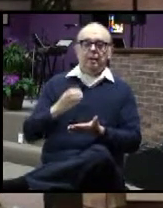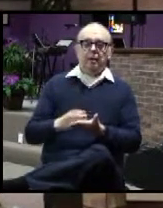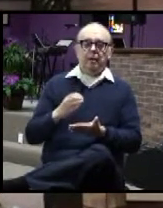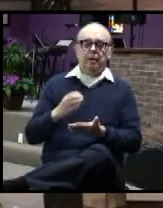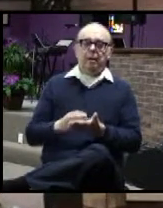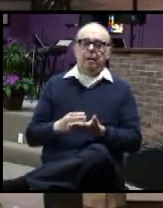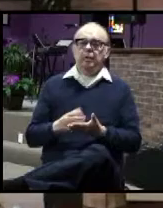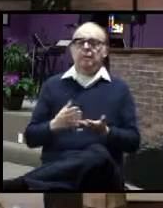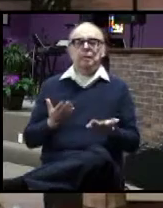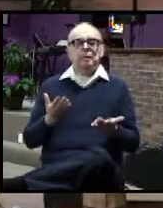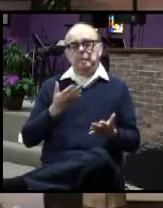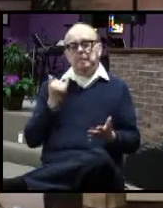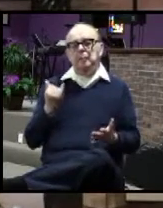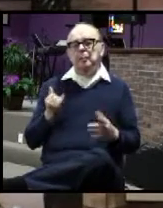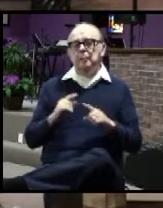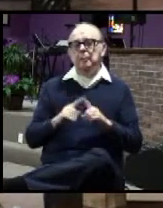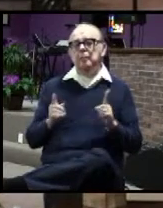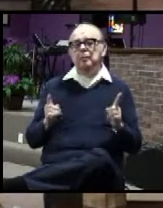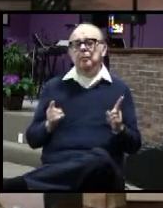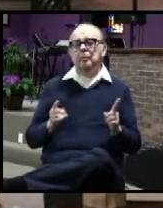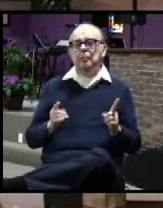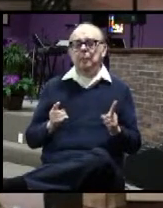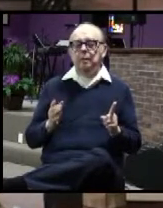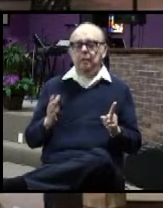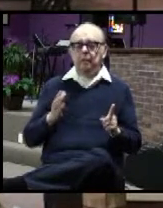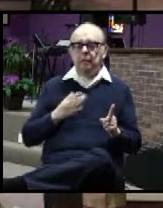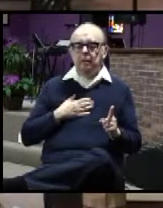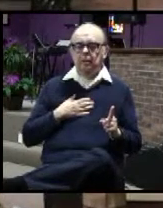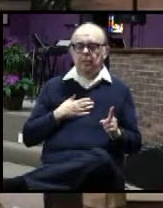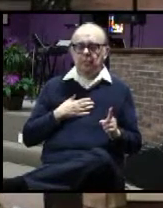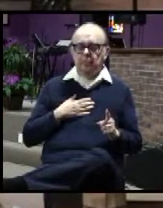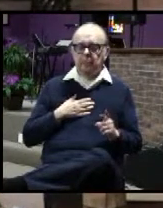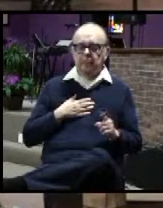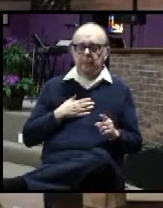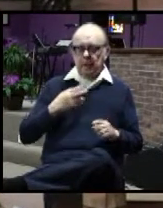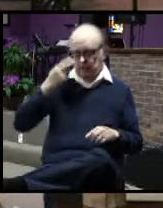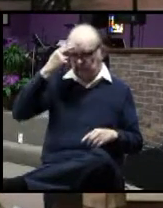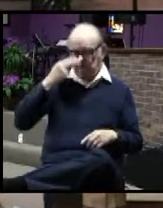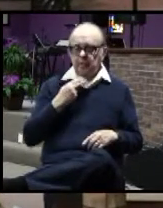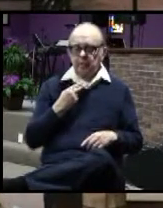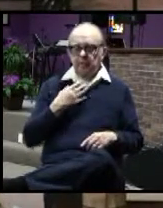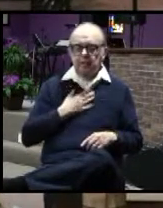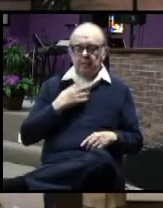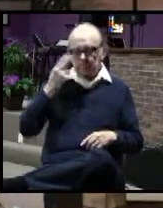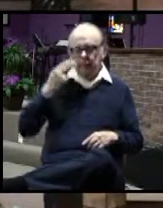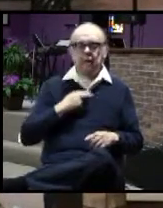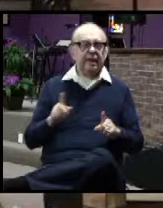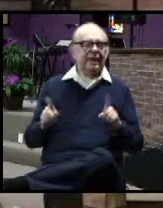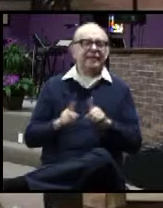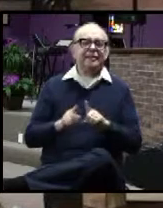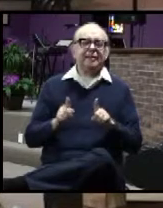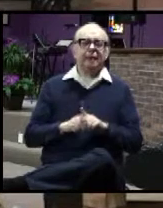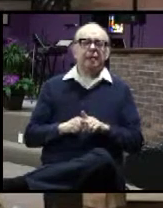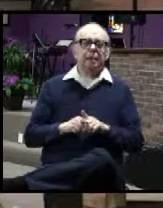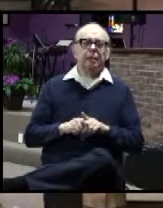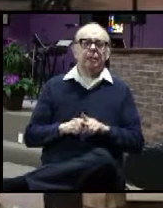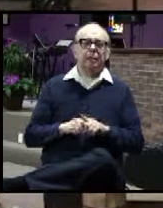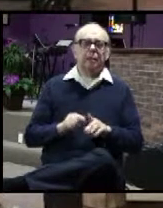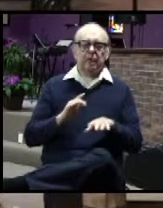it, but my humanity and your humanity is just like a cracked pot or an empty